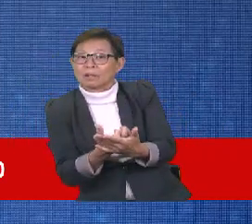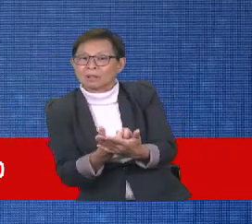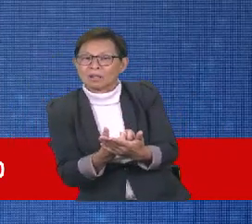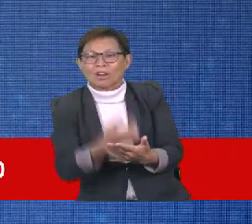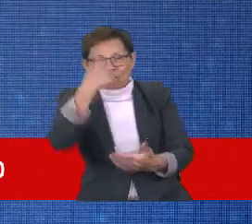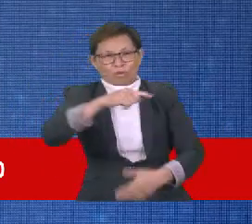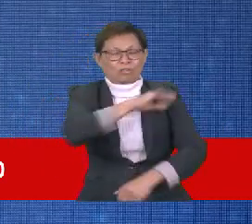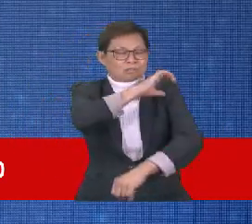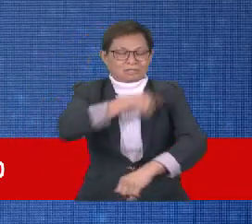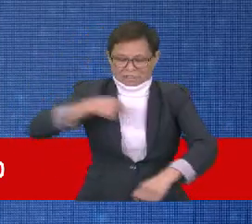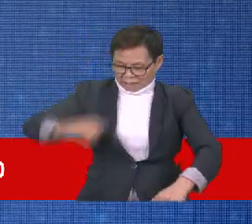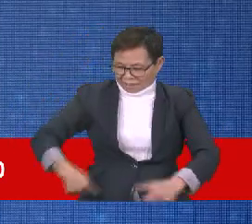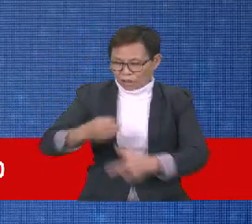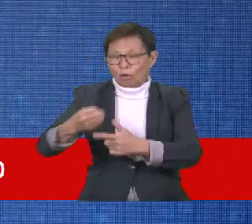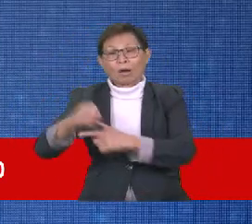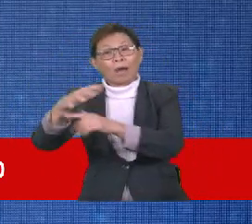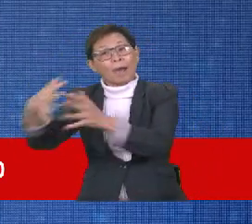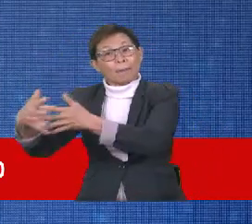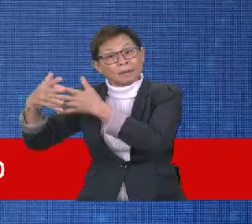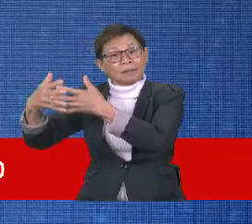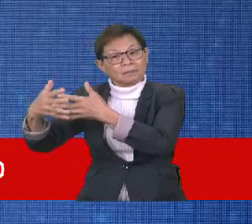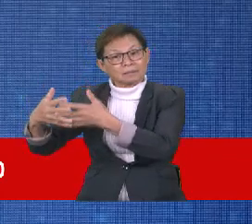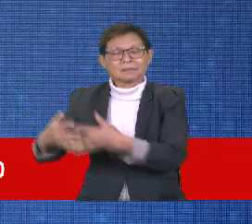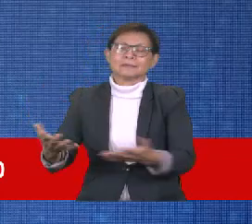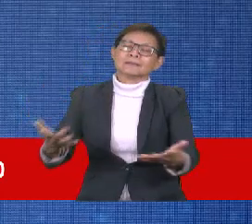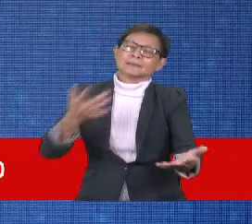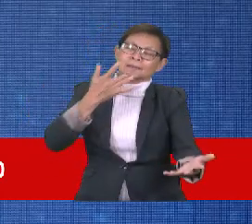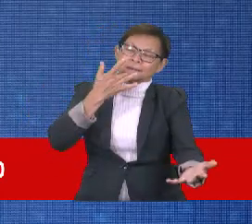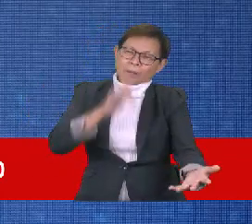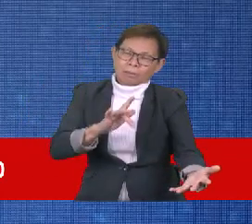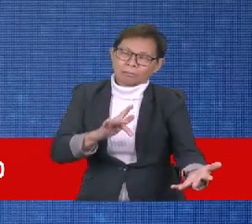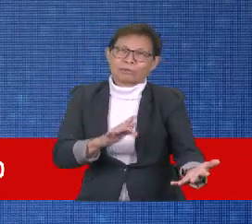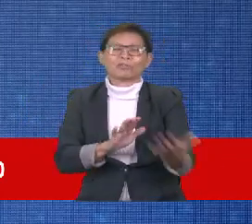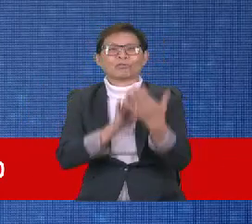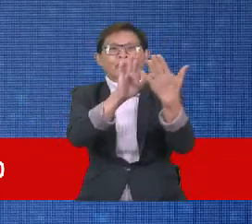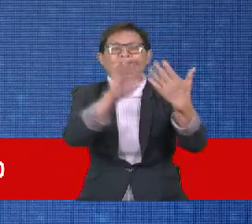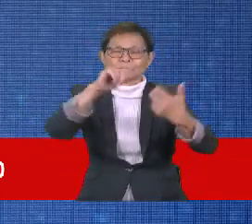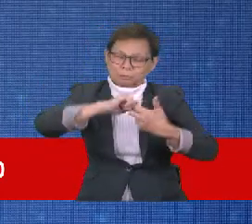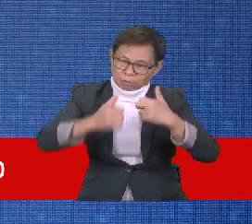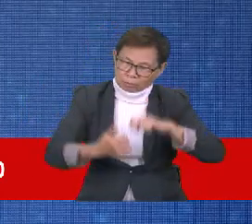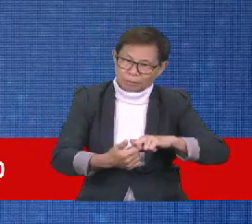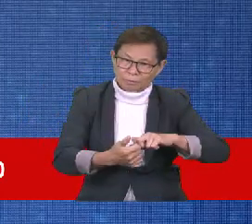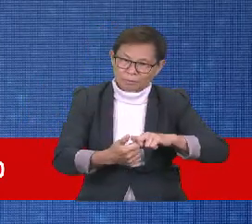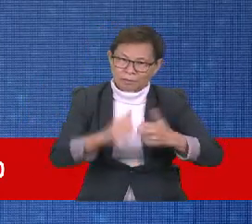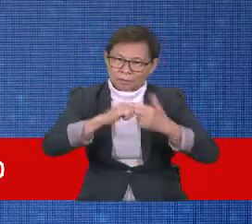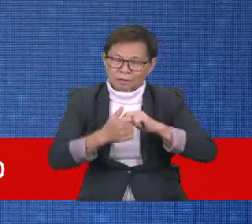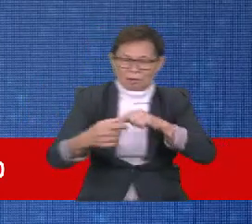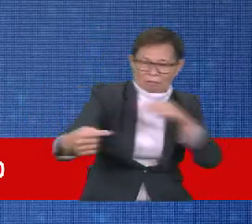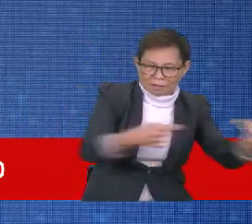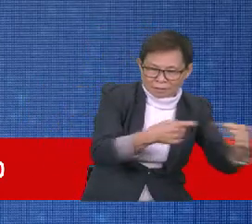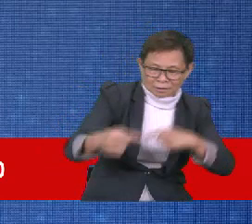for China or United States. It is unfortunate that we have to grapple with the problem of tensions between